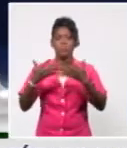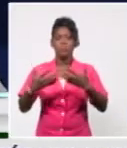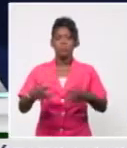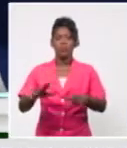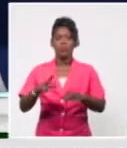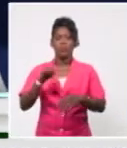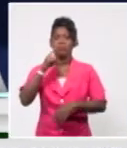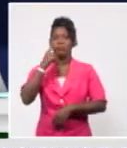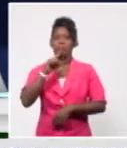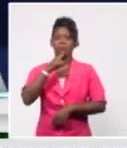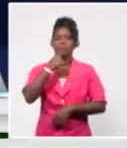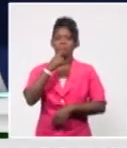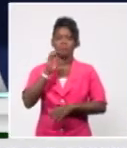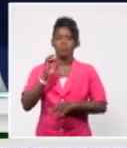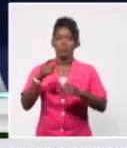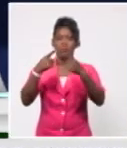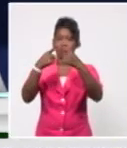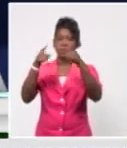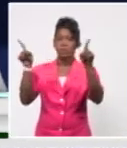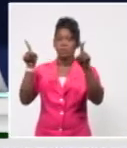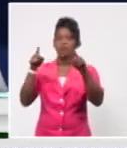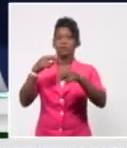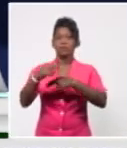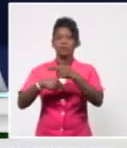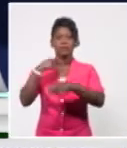665 confirmed active cases.